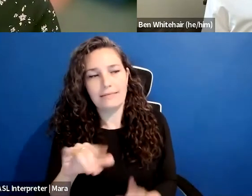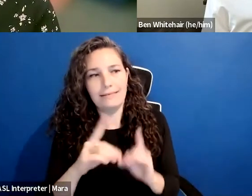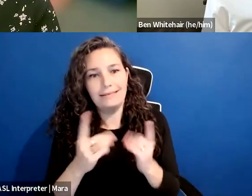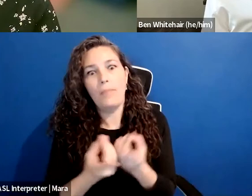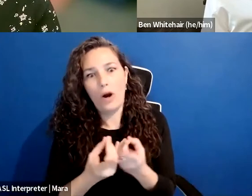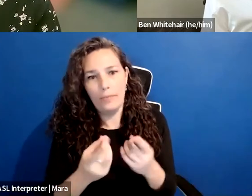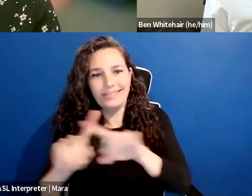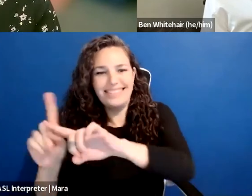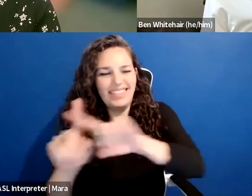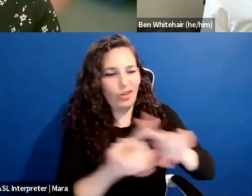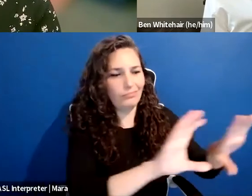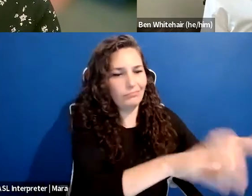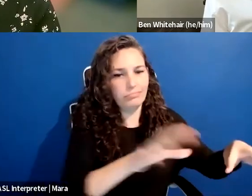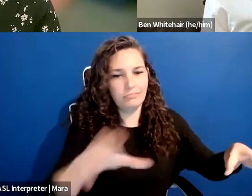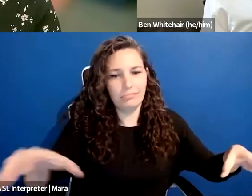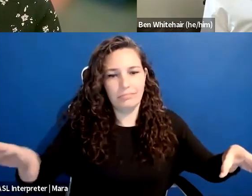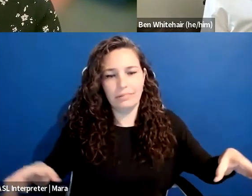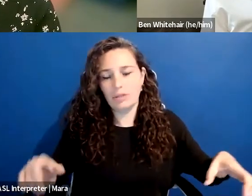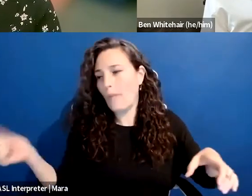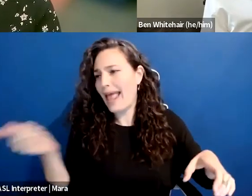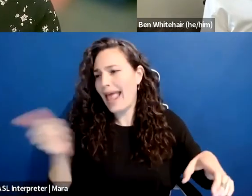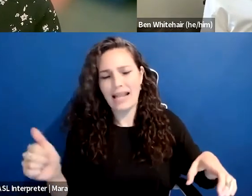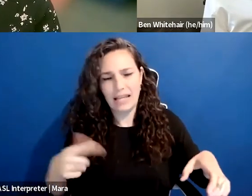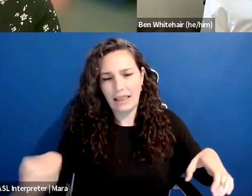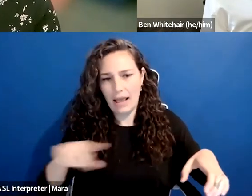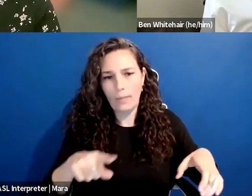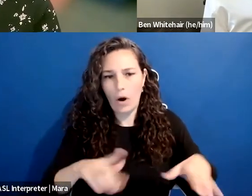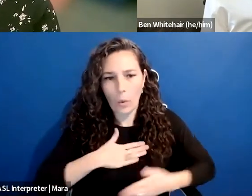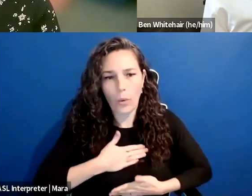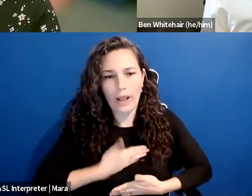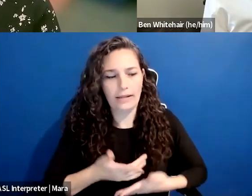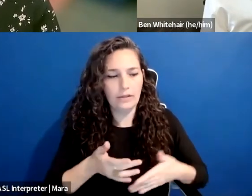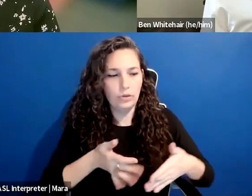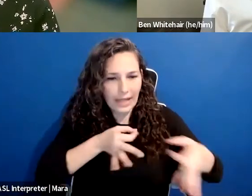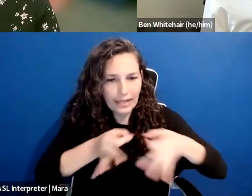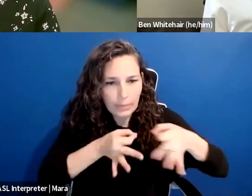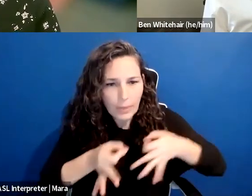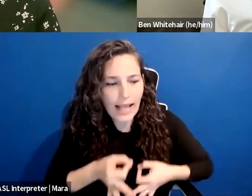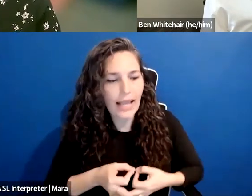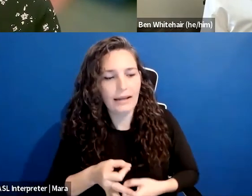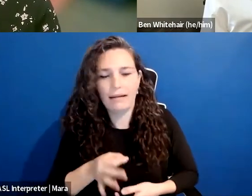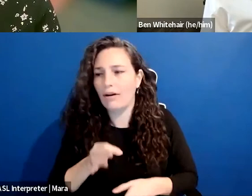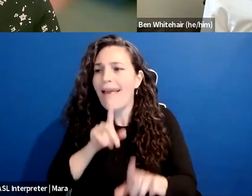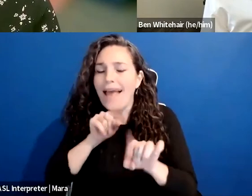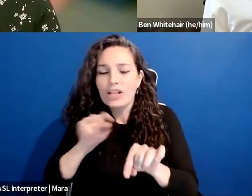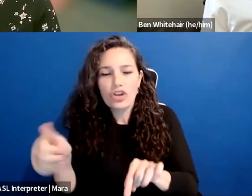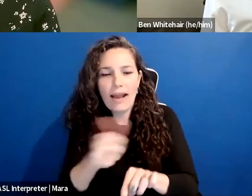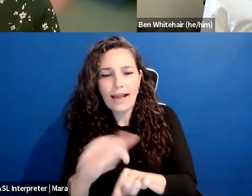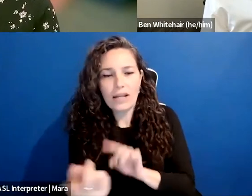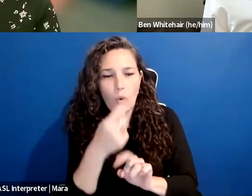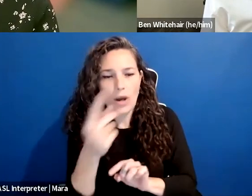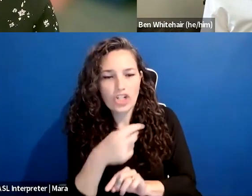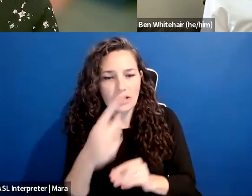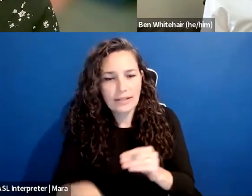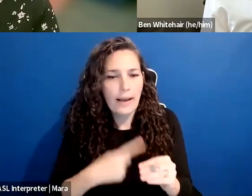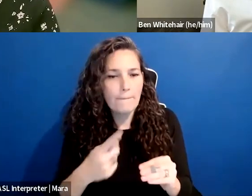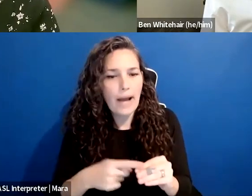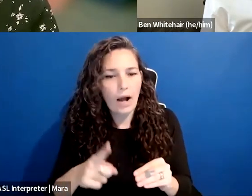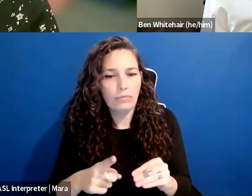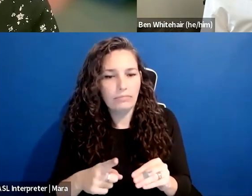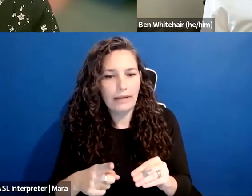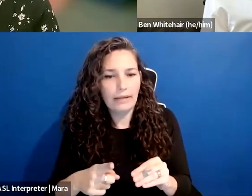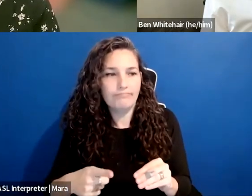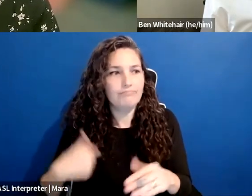those groups will be more than happy to help explain any of the specifics or answer any questions that you have about your upcoming